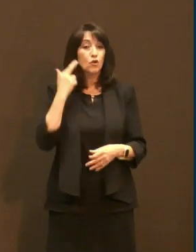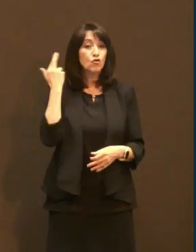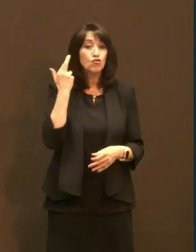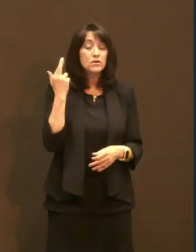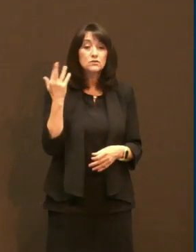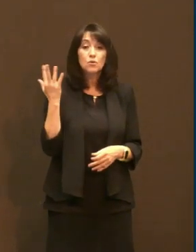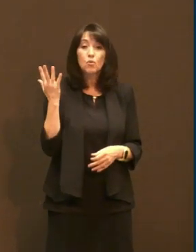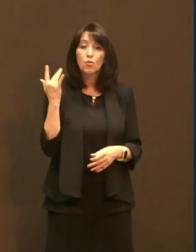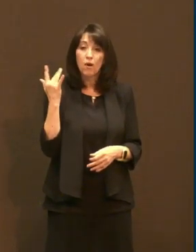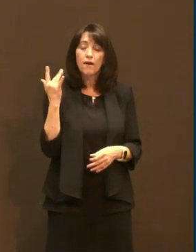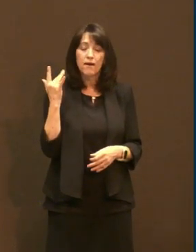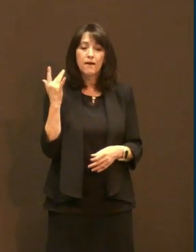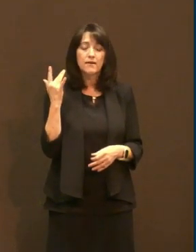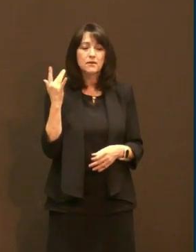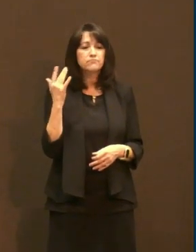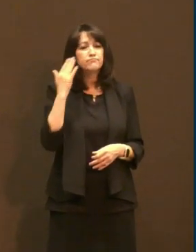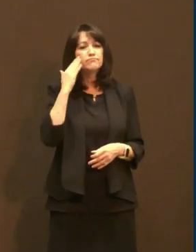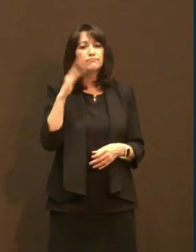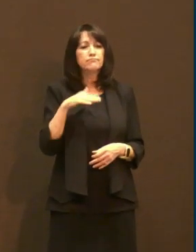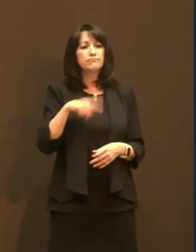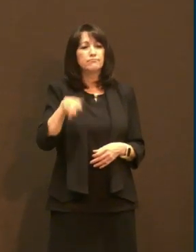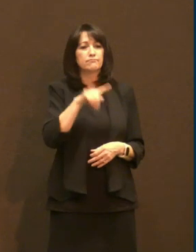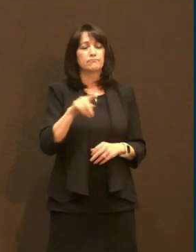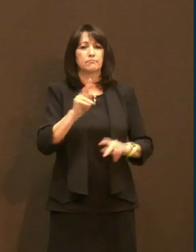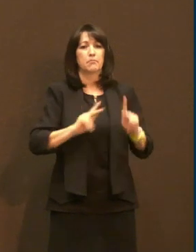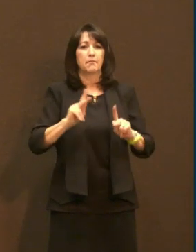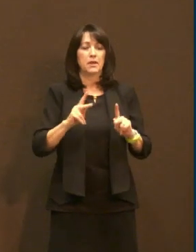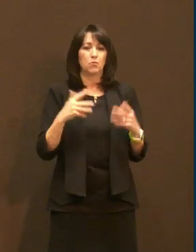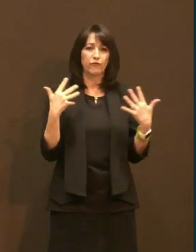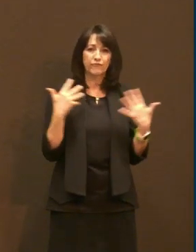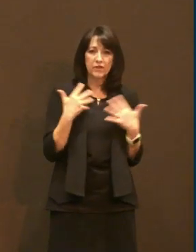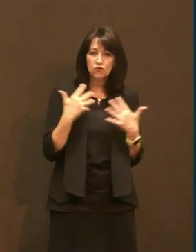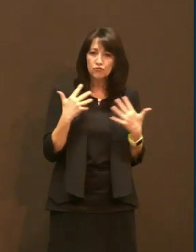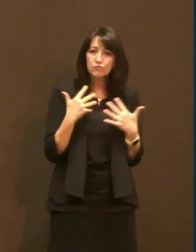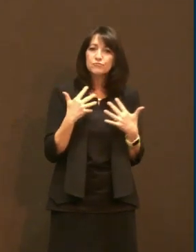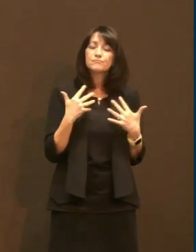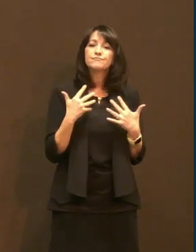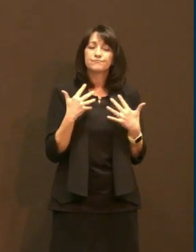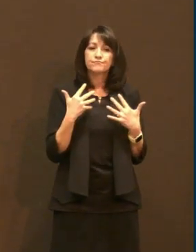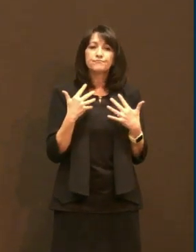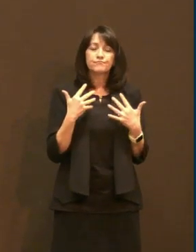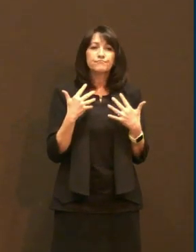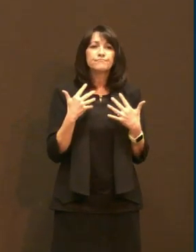there was fear involved. There was the